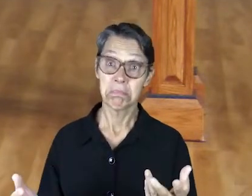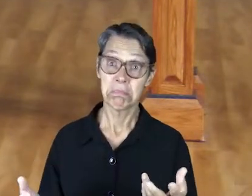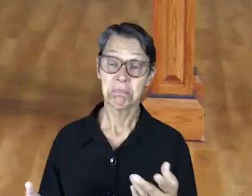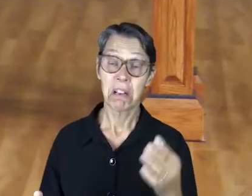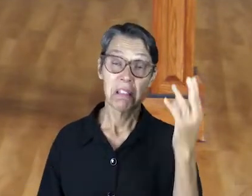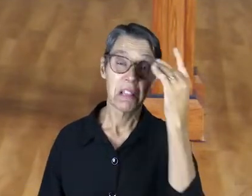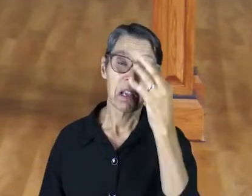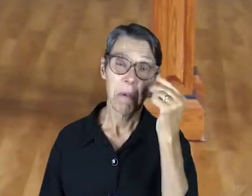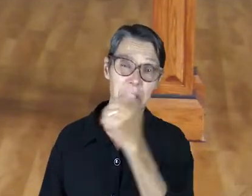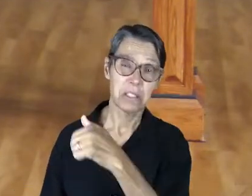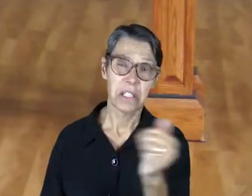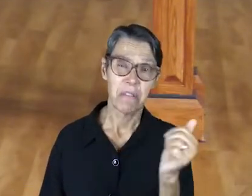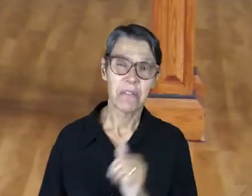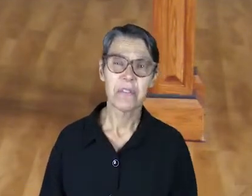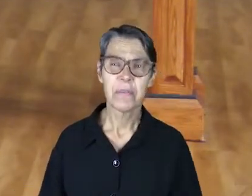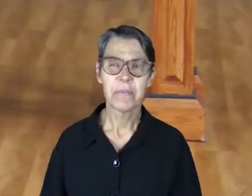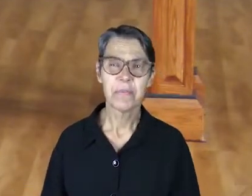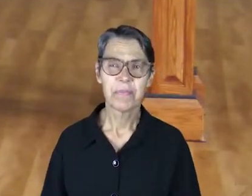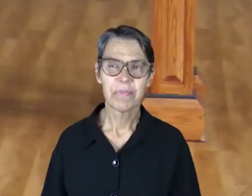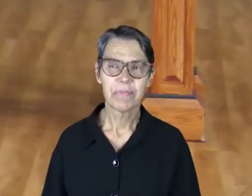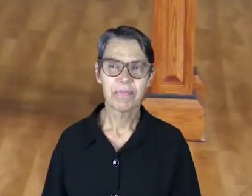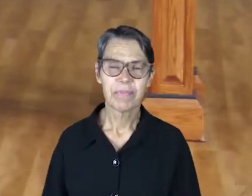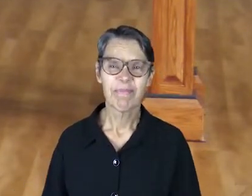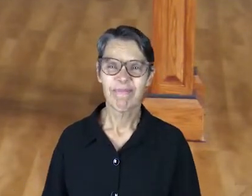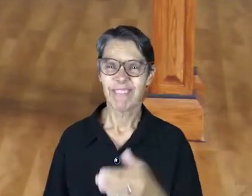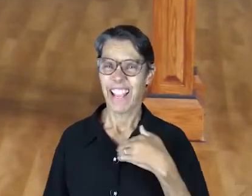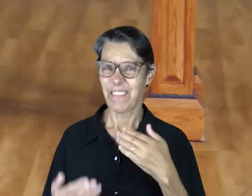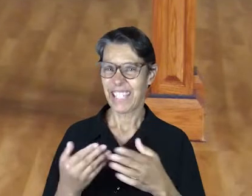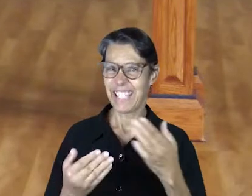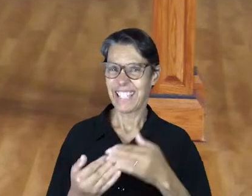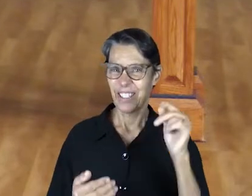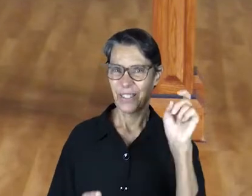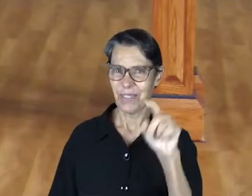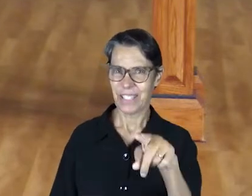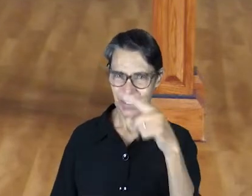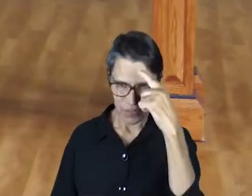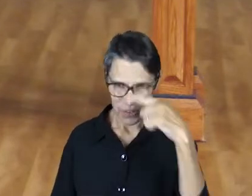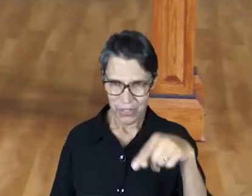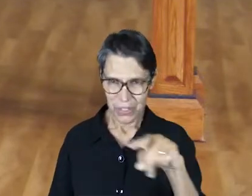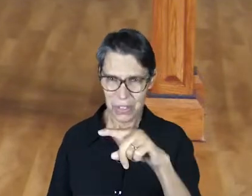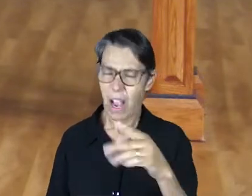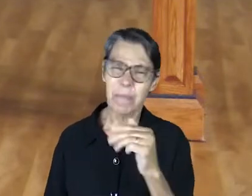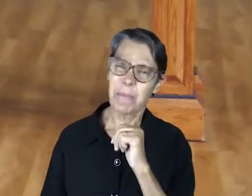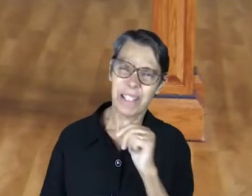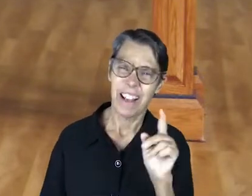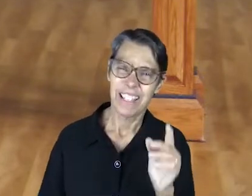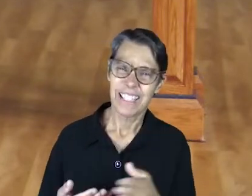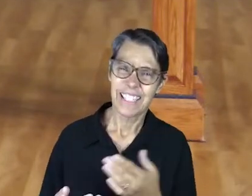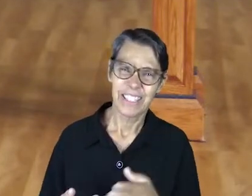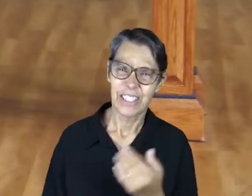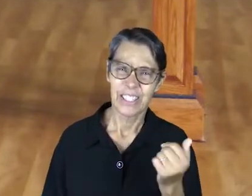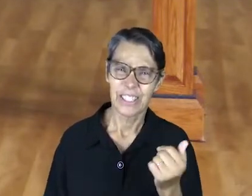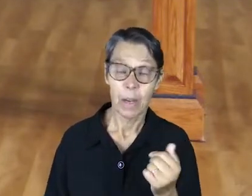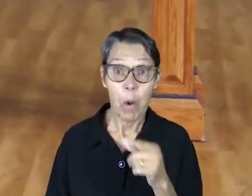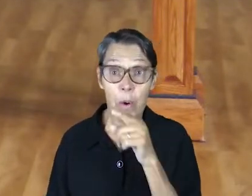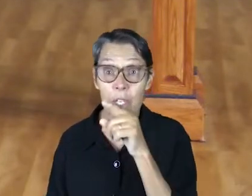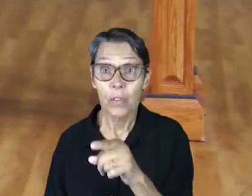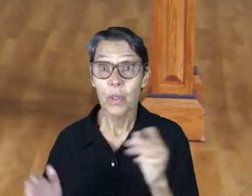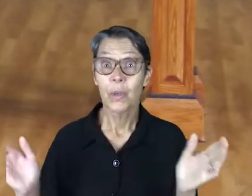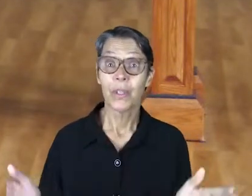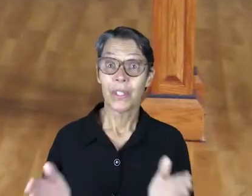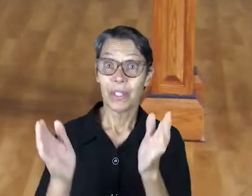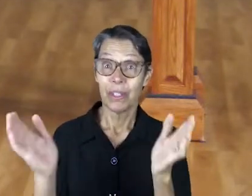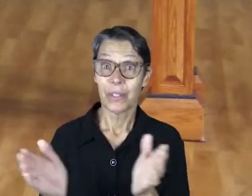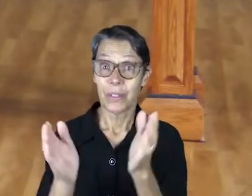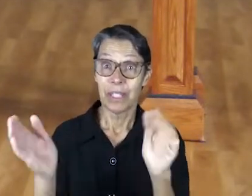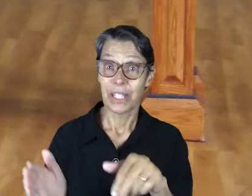It's worth considering. I bet an easier question for you, or maybe not. When have you been